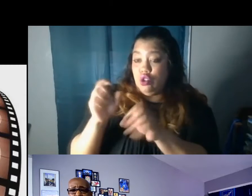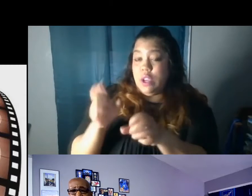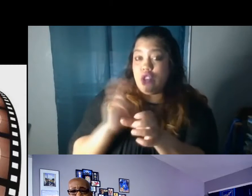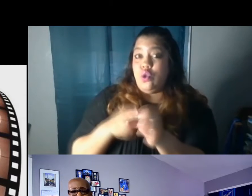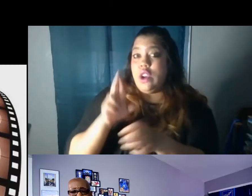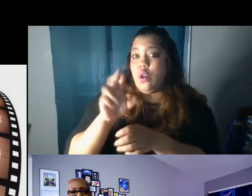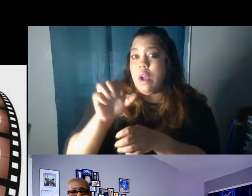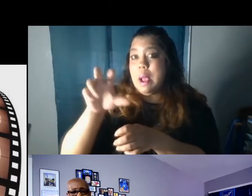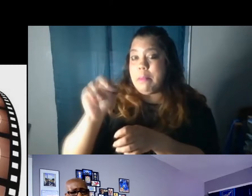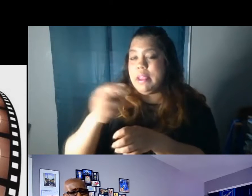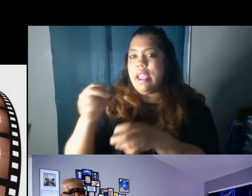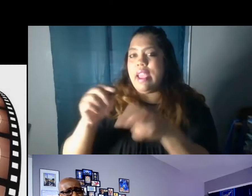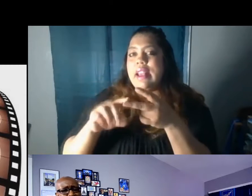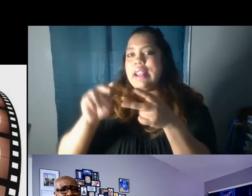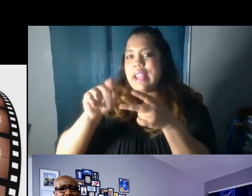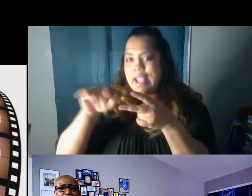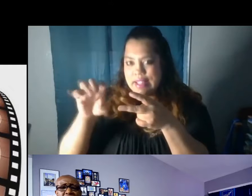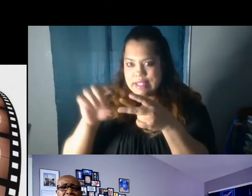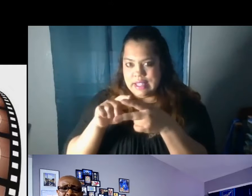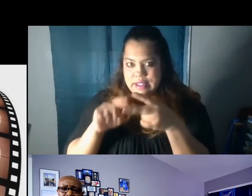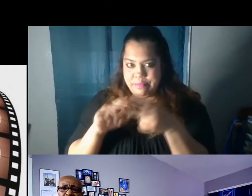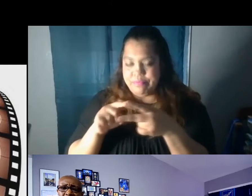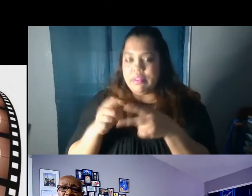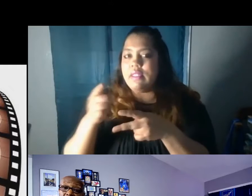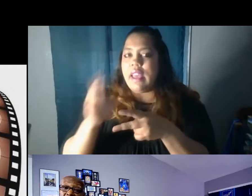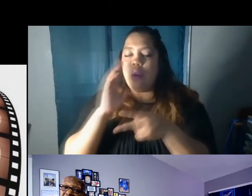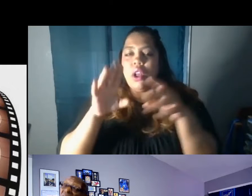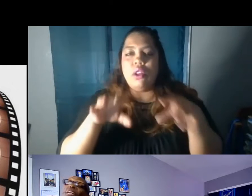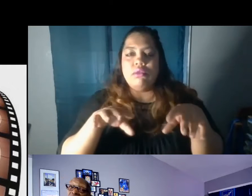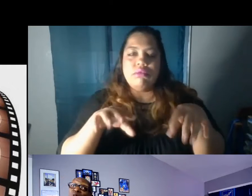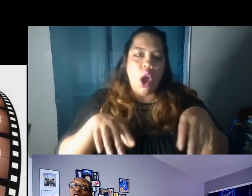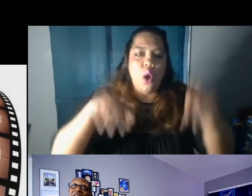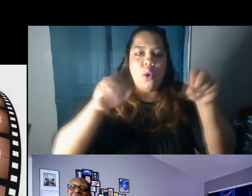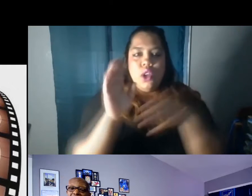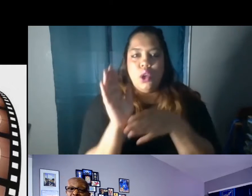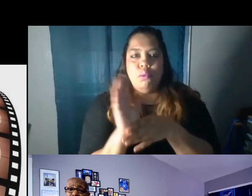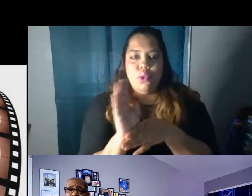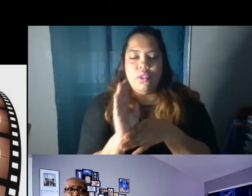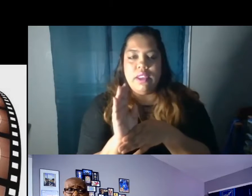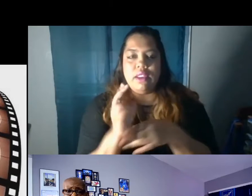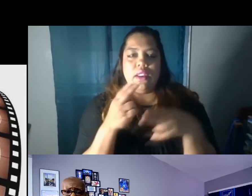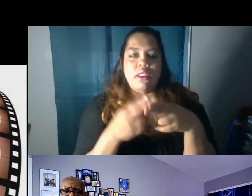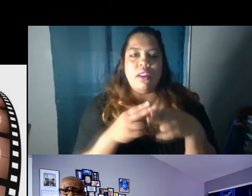Finding Joe. That's Joseph Campbell's depiction of the hero's journey.